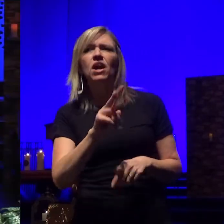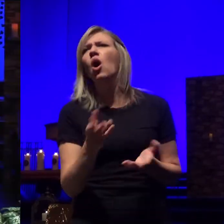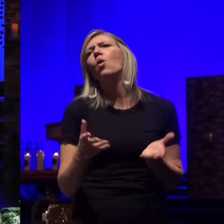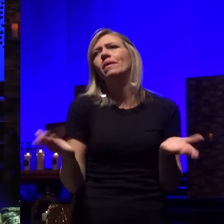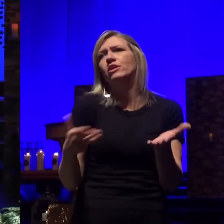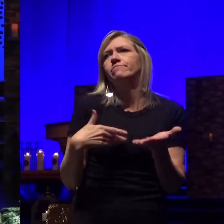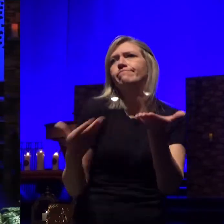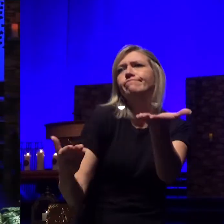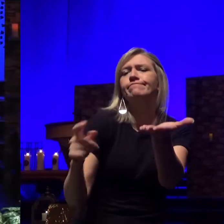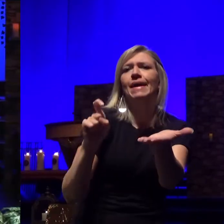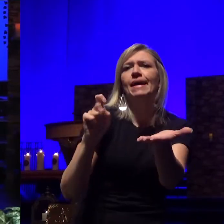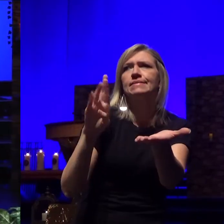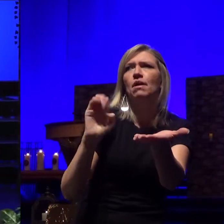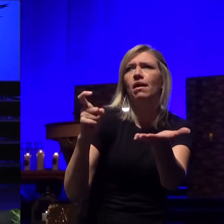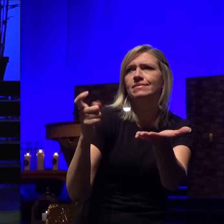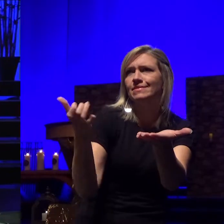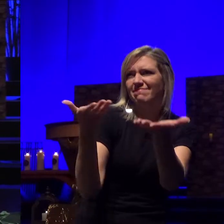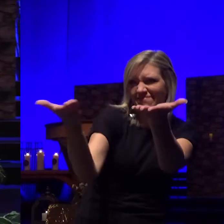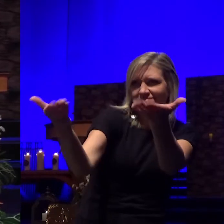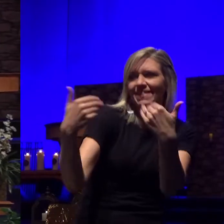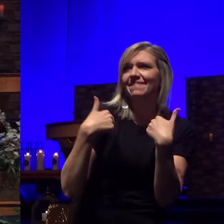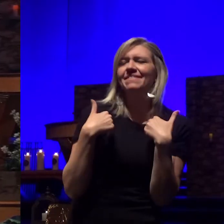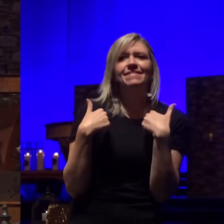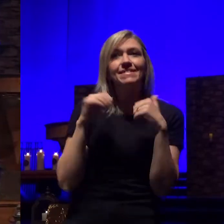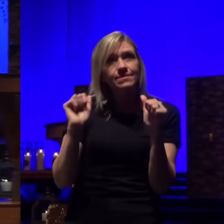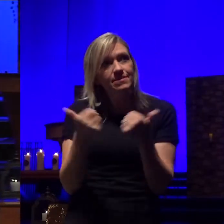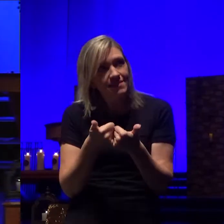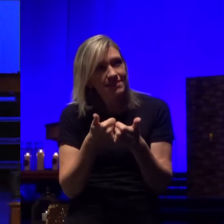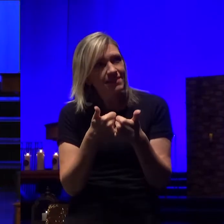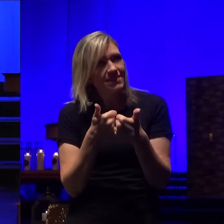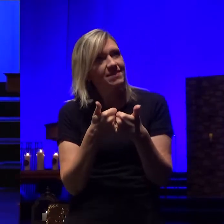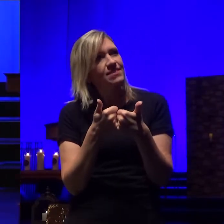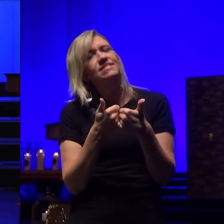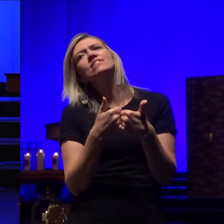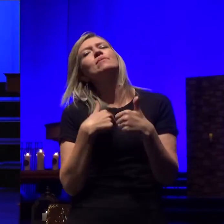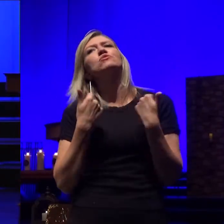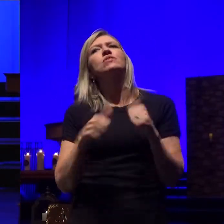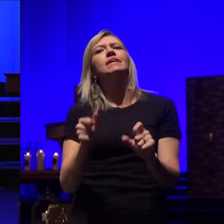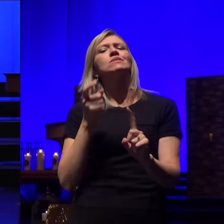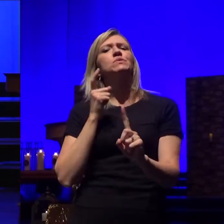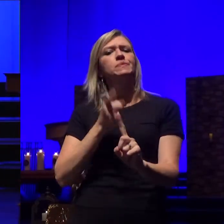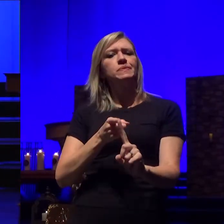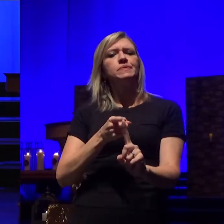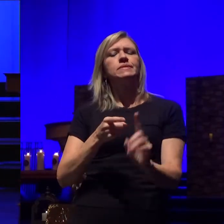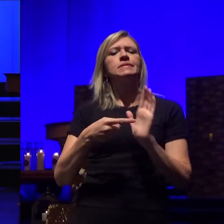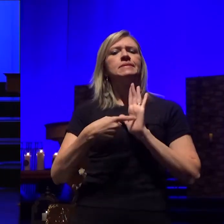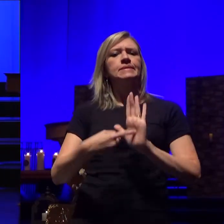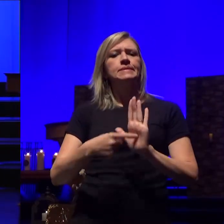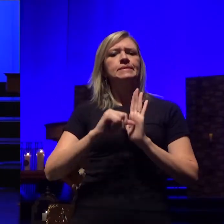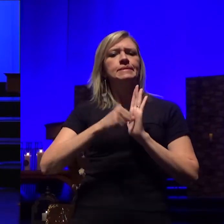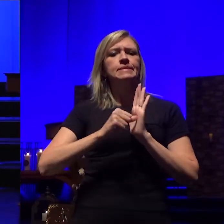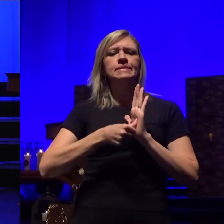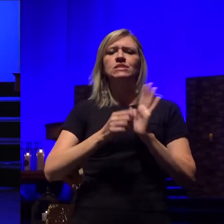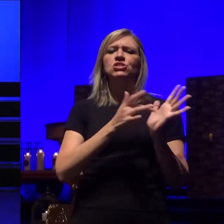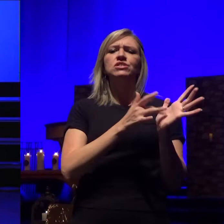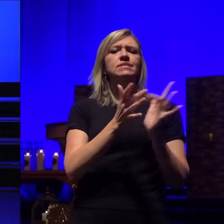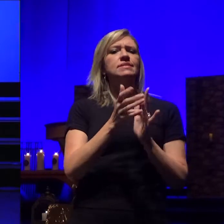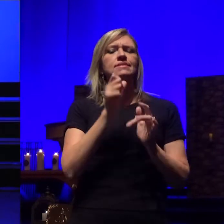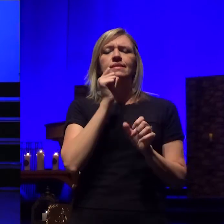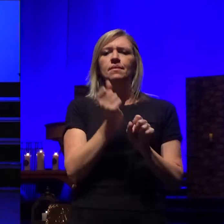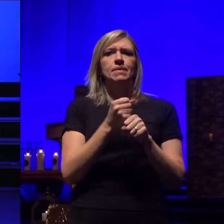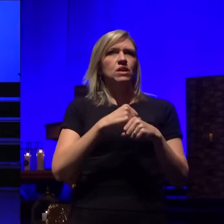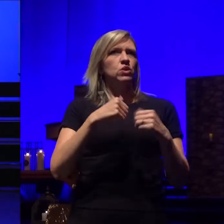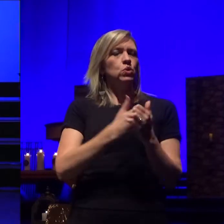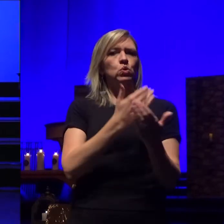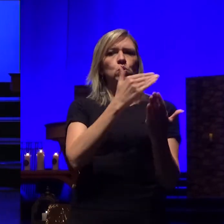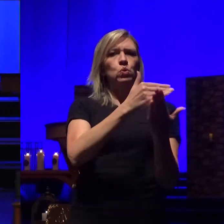too. It's challenging practice here. And what I'm trying to point out is I don't think that Jesus is making a new list of